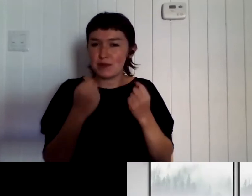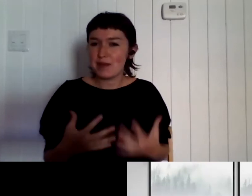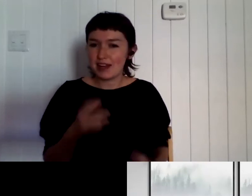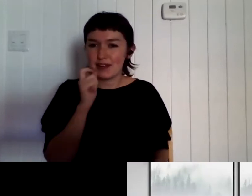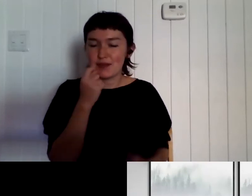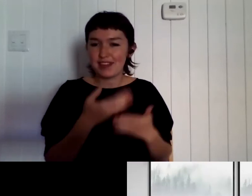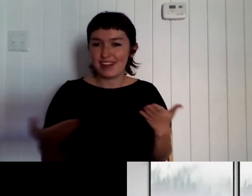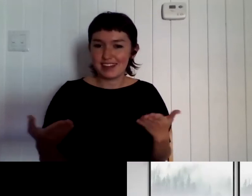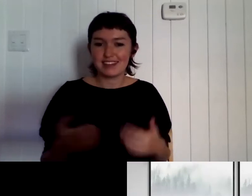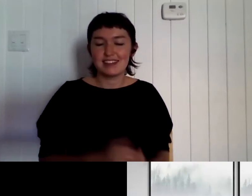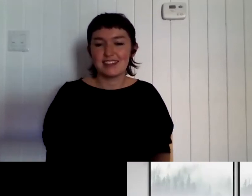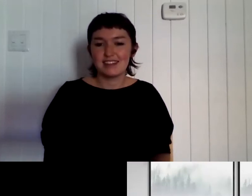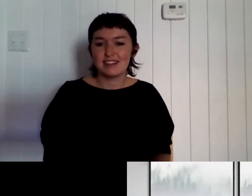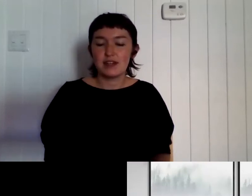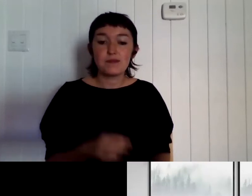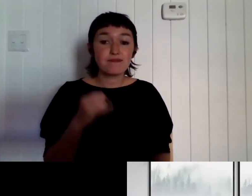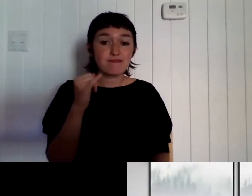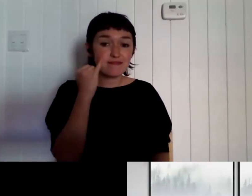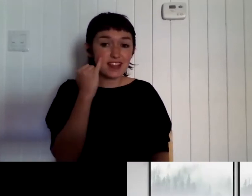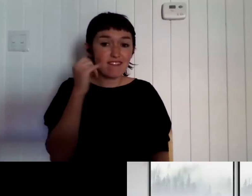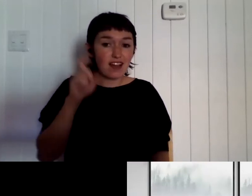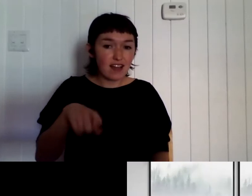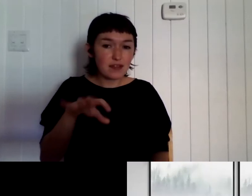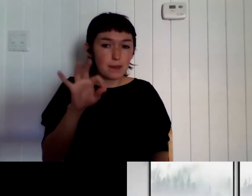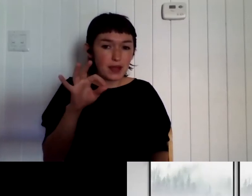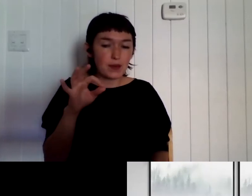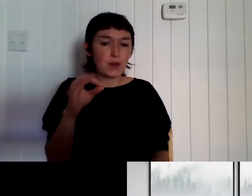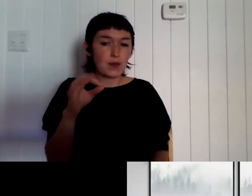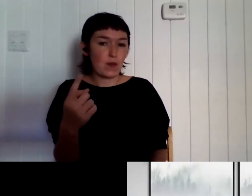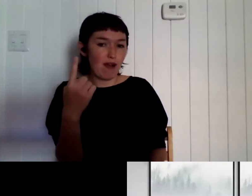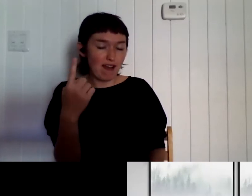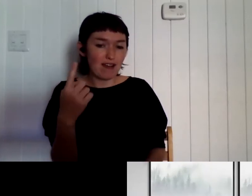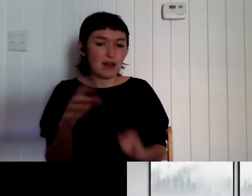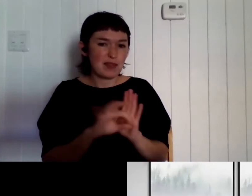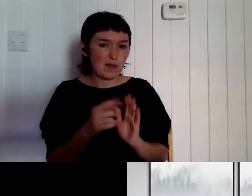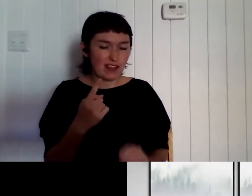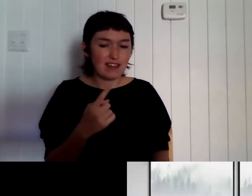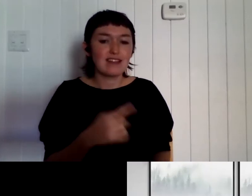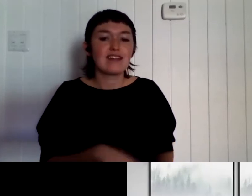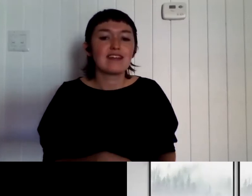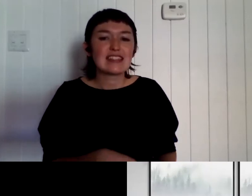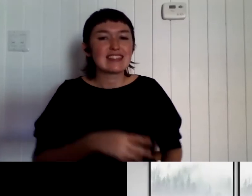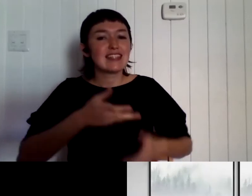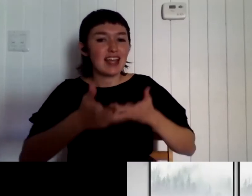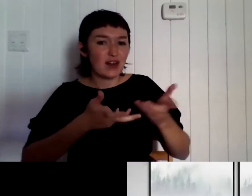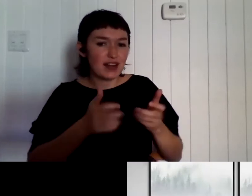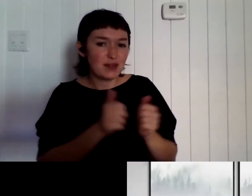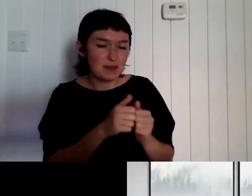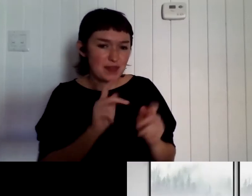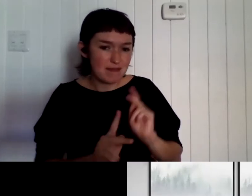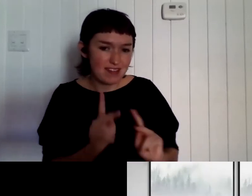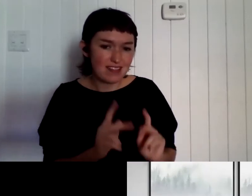pick one from across the many different jobs that I have as a scientist, it's interacting with people. So I